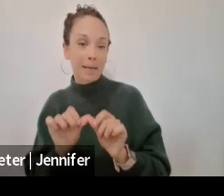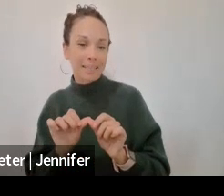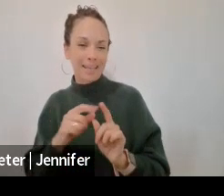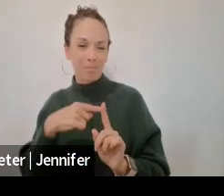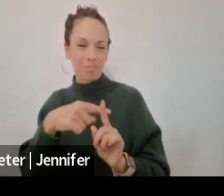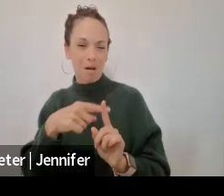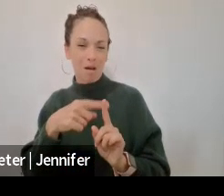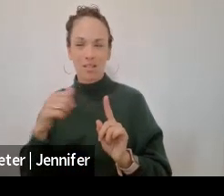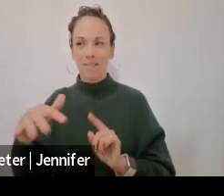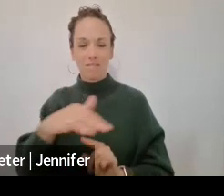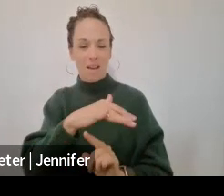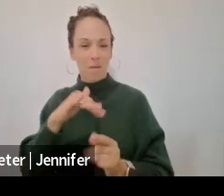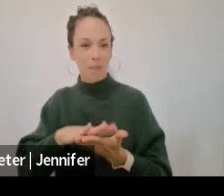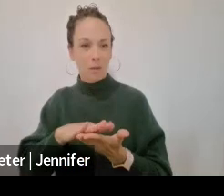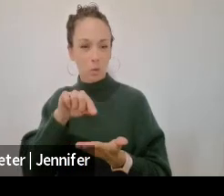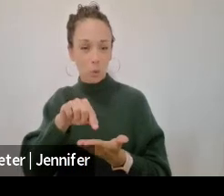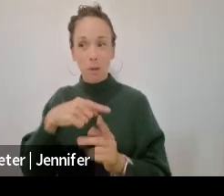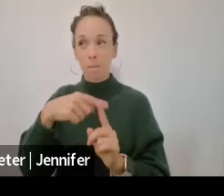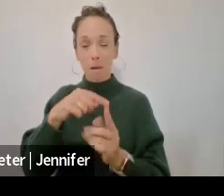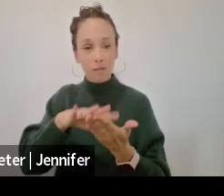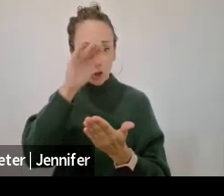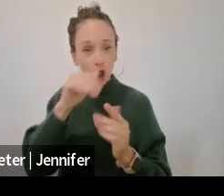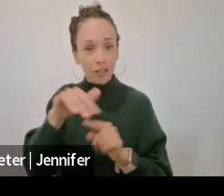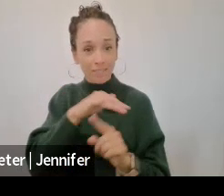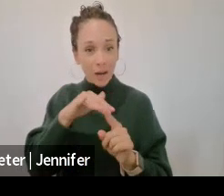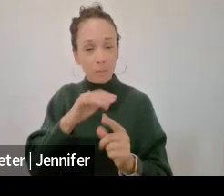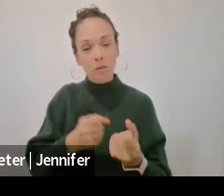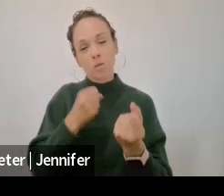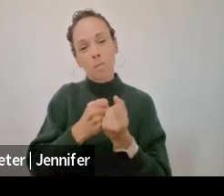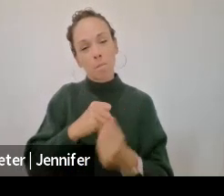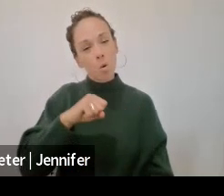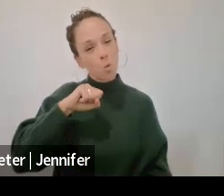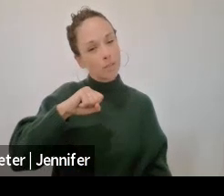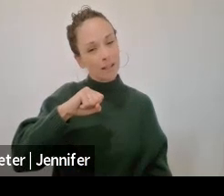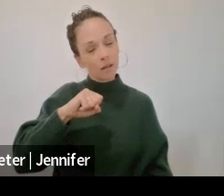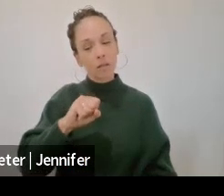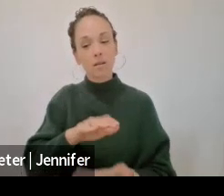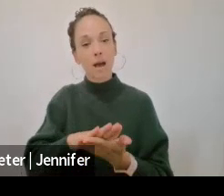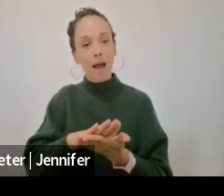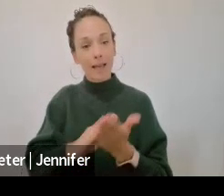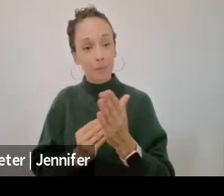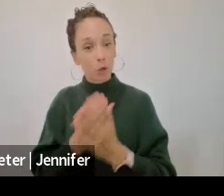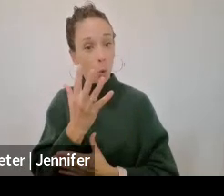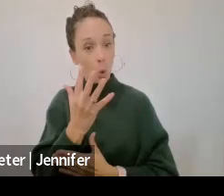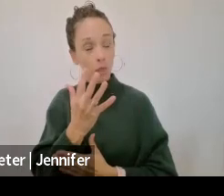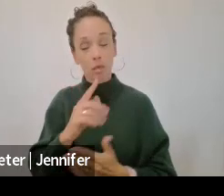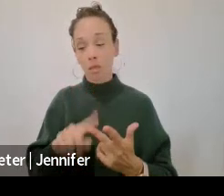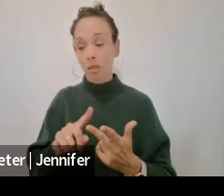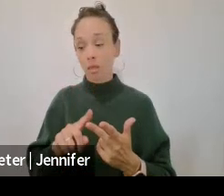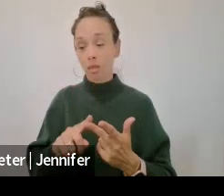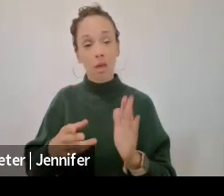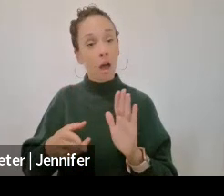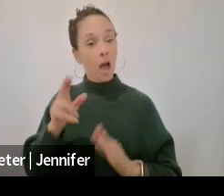climates and learning environments that support resilience and academic growth, promote high rates of